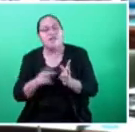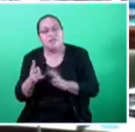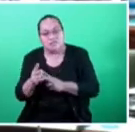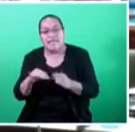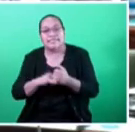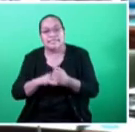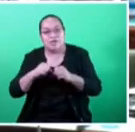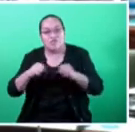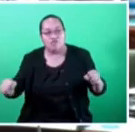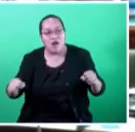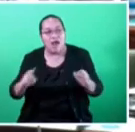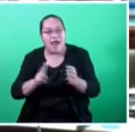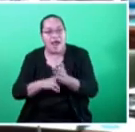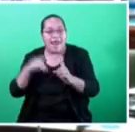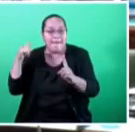Seruan, Namosi,